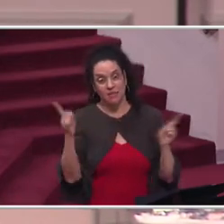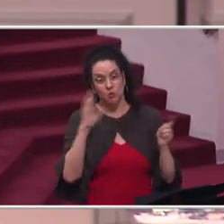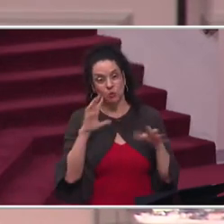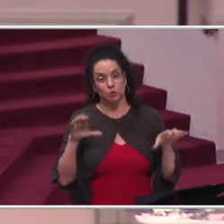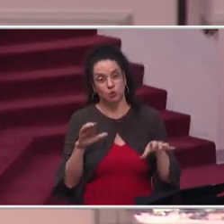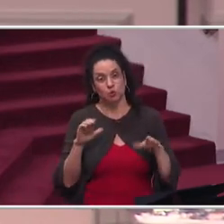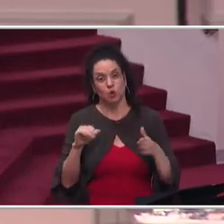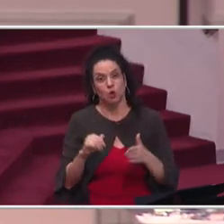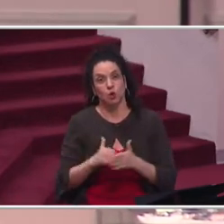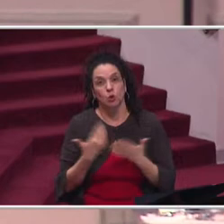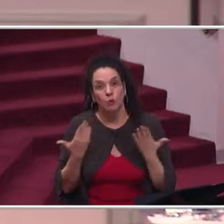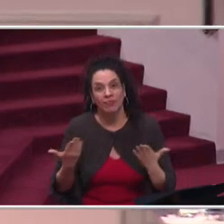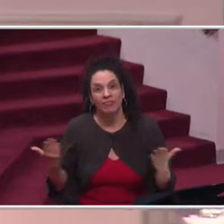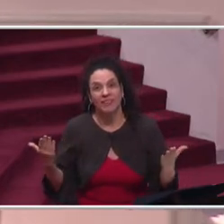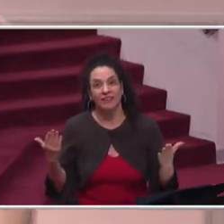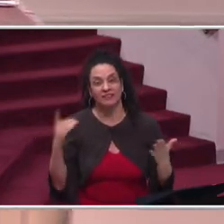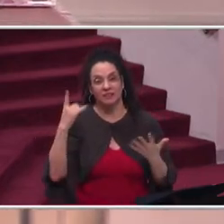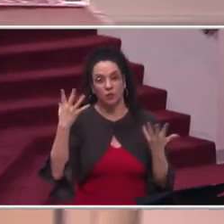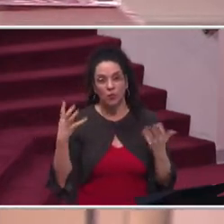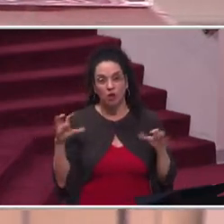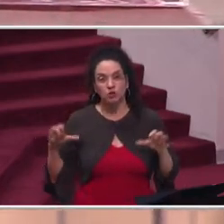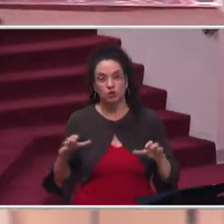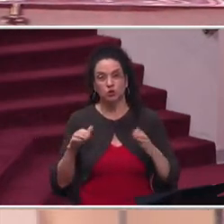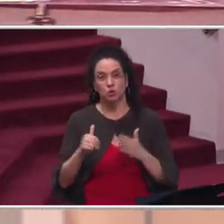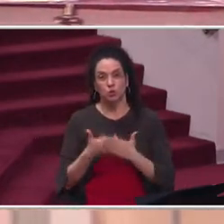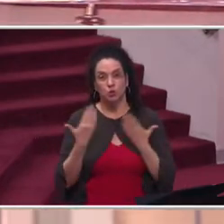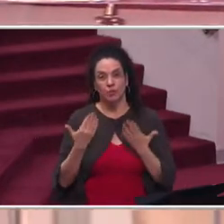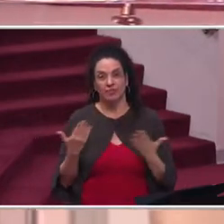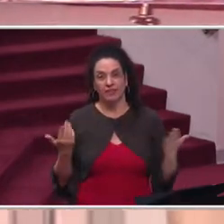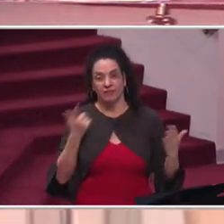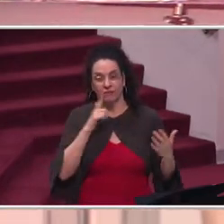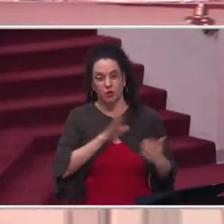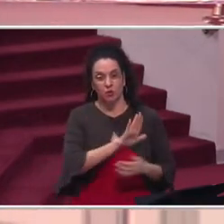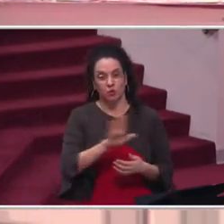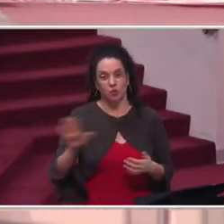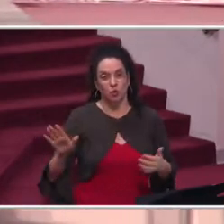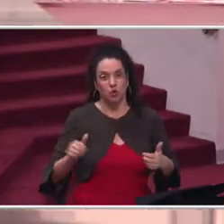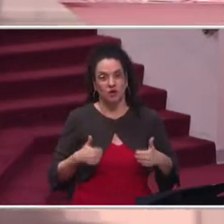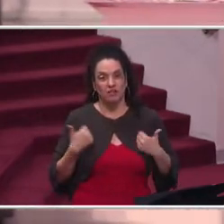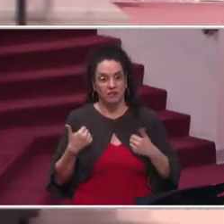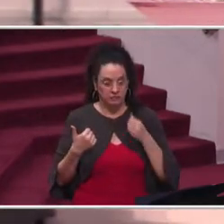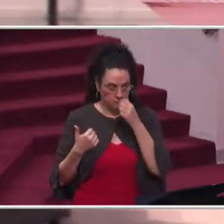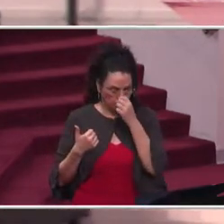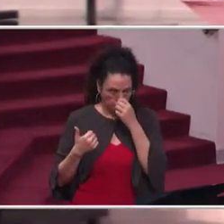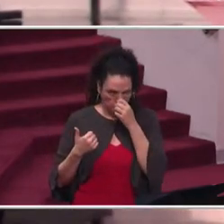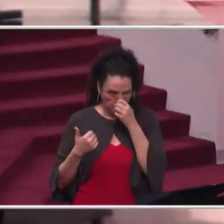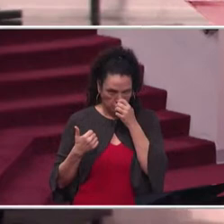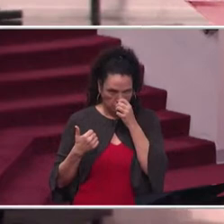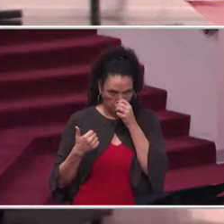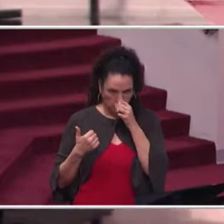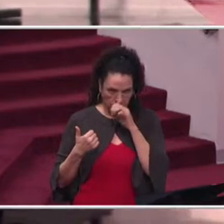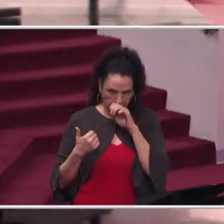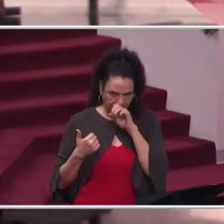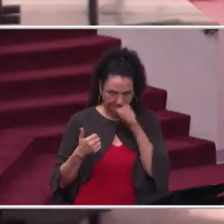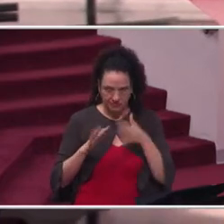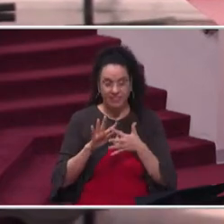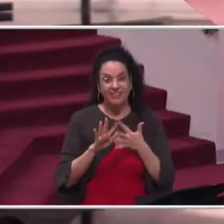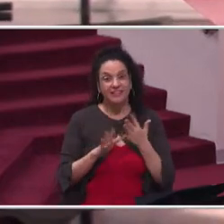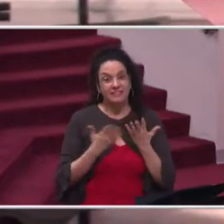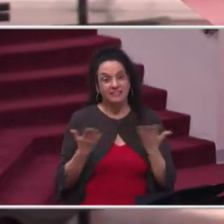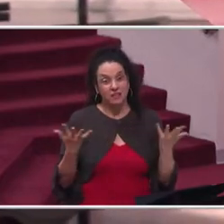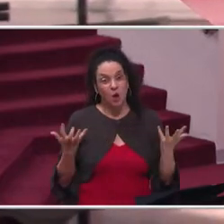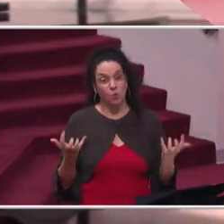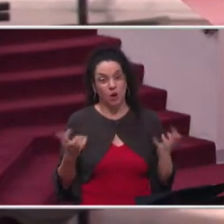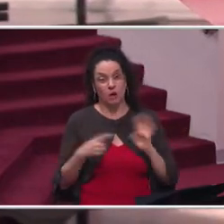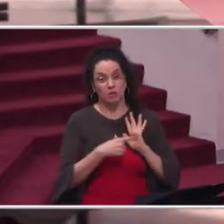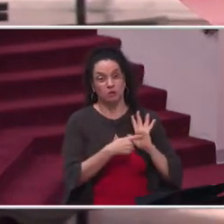I want to do a new thing in your life. There are things that I want to reveal to you. There are things that